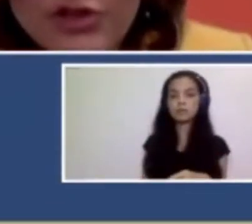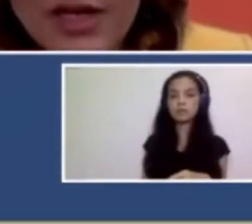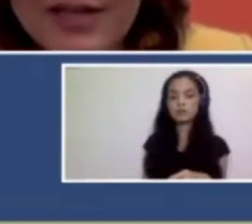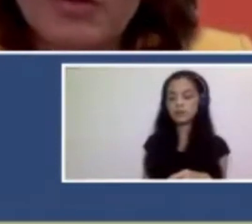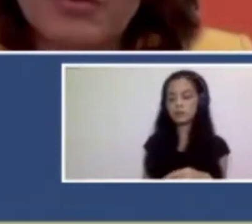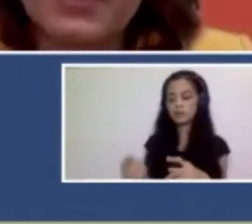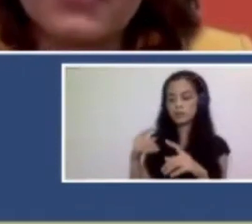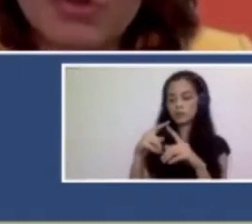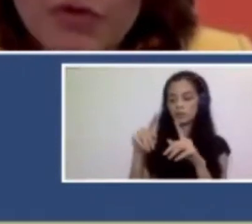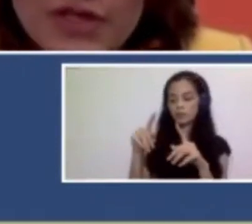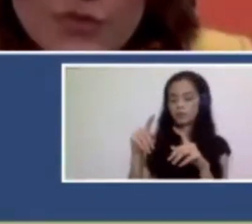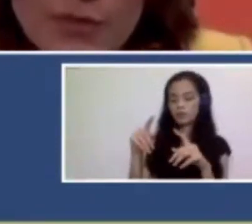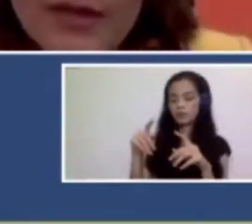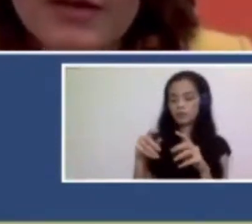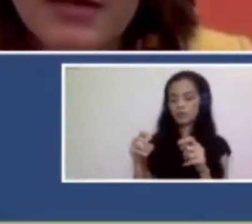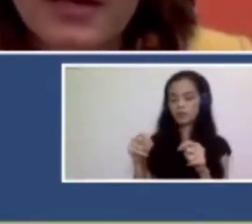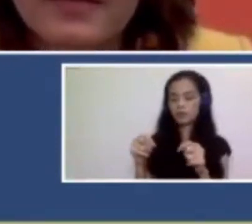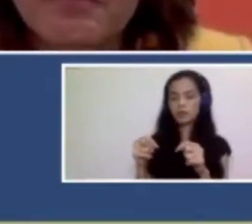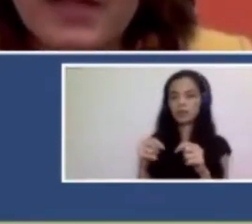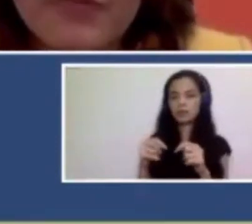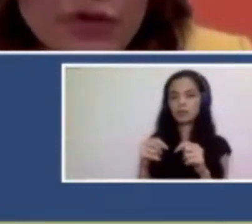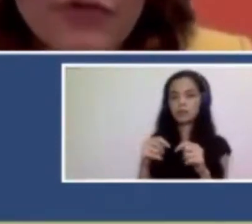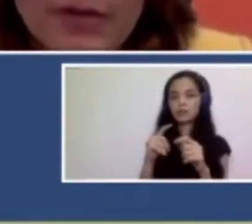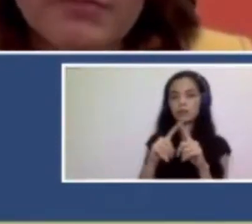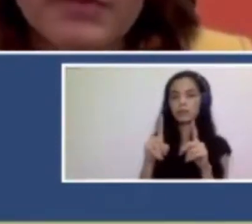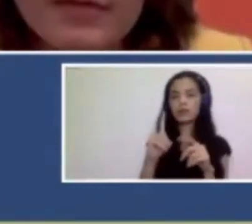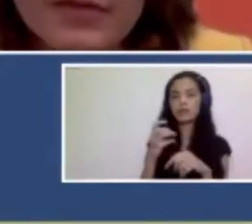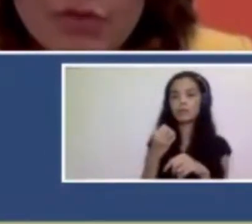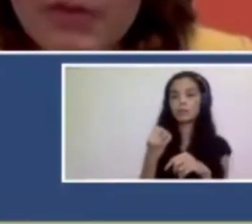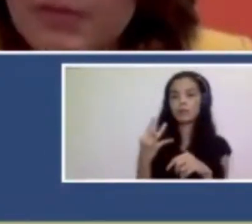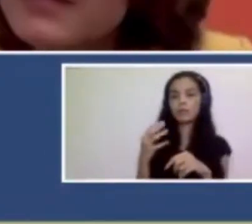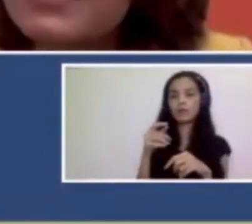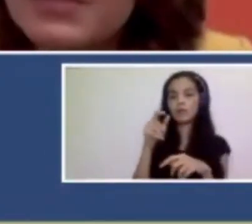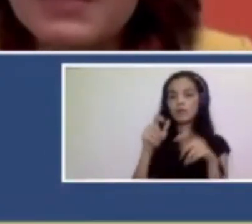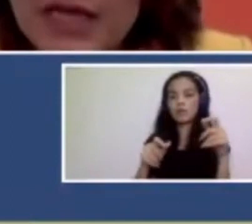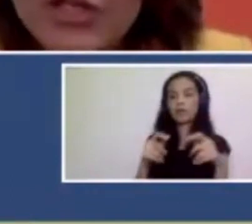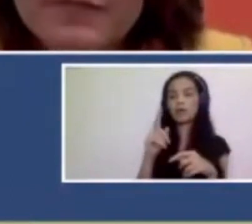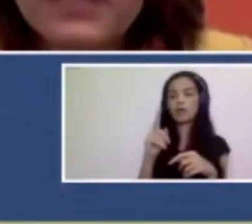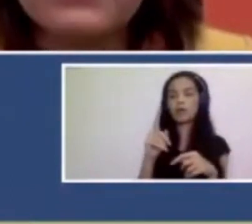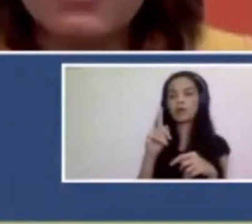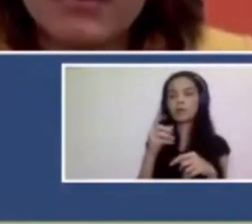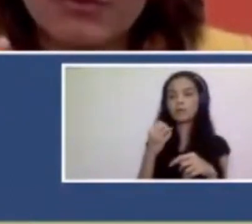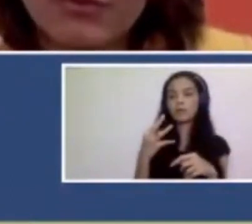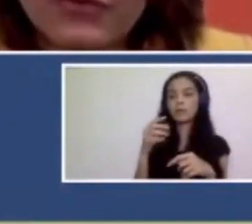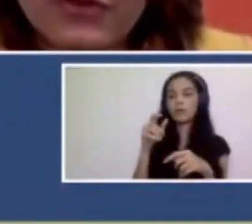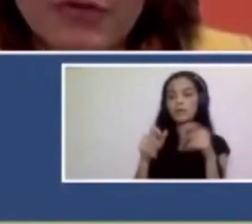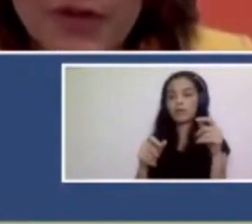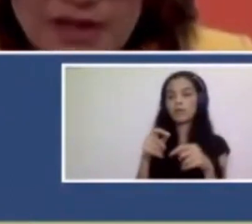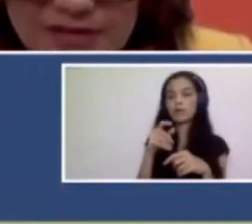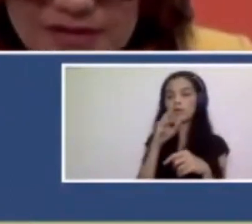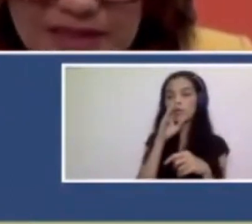had the problem that some of these women, a few of them, but some of them didn't speak Spanish. So some of